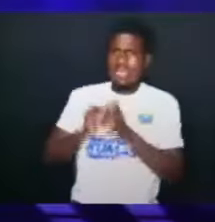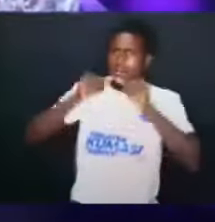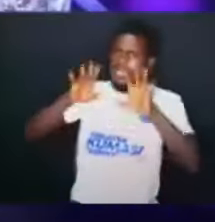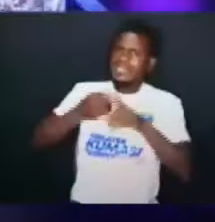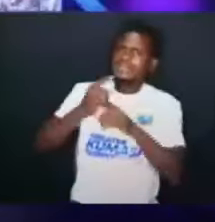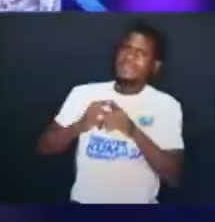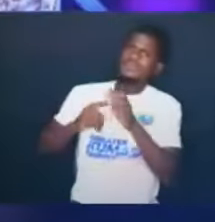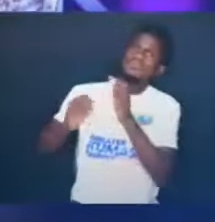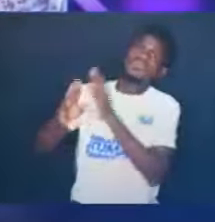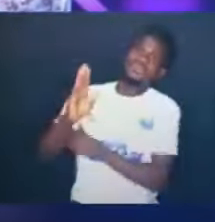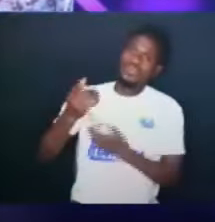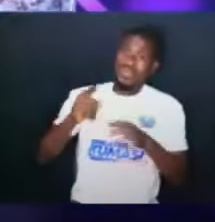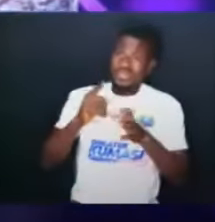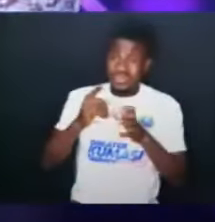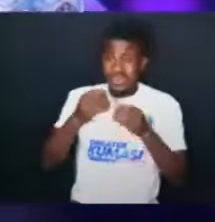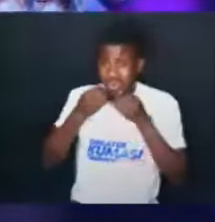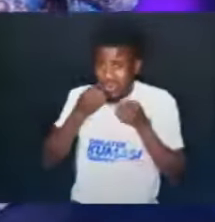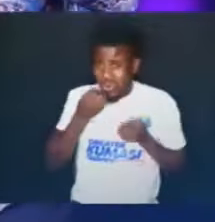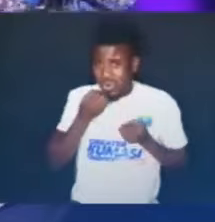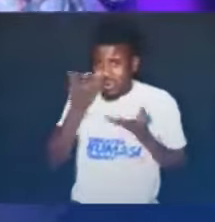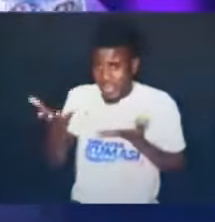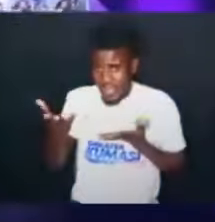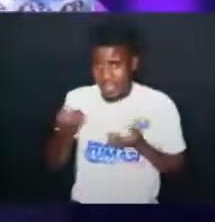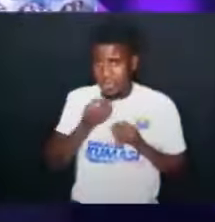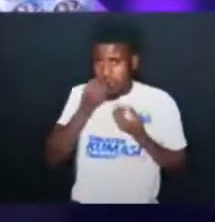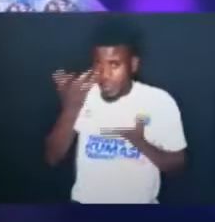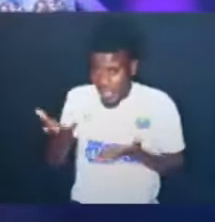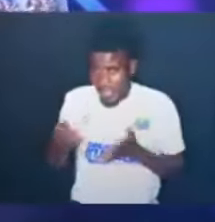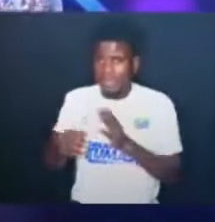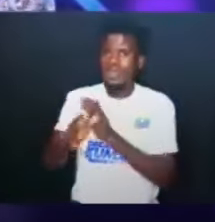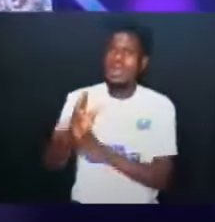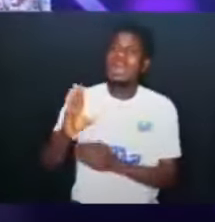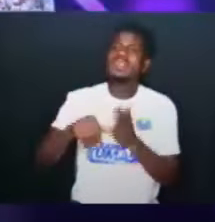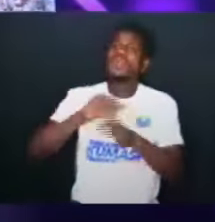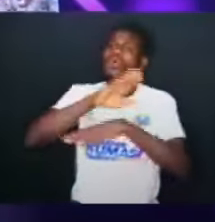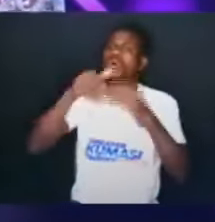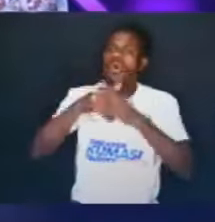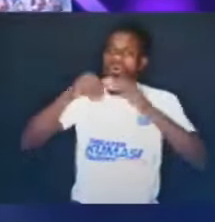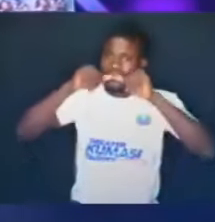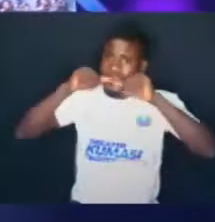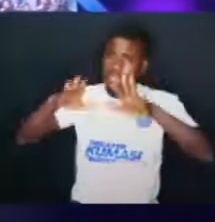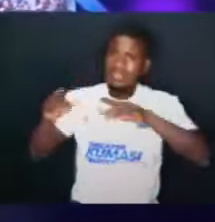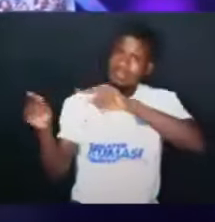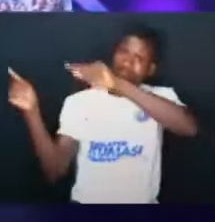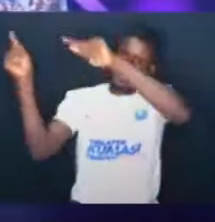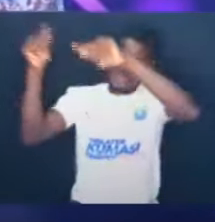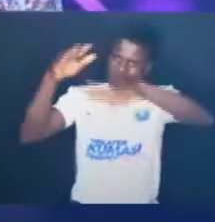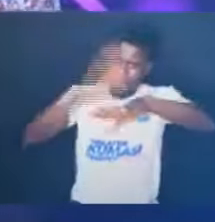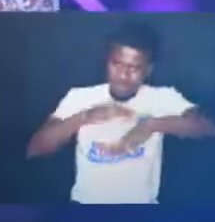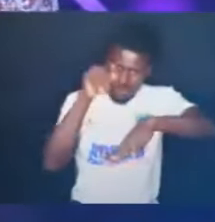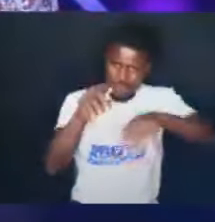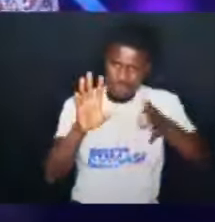you fully obey the Lord, all these blessings will come on you and accompany